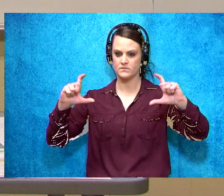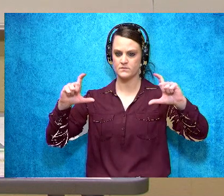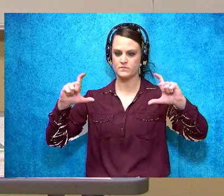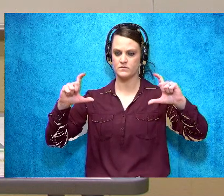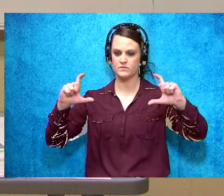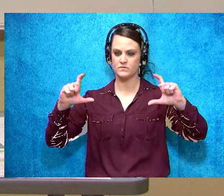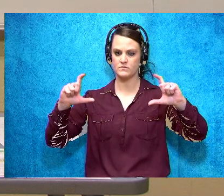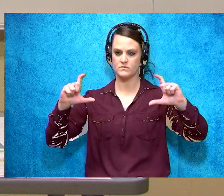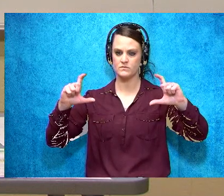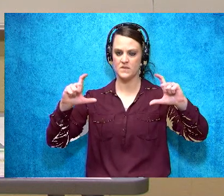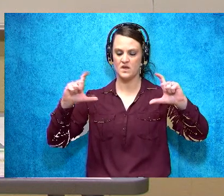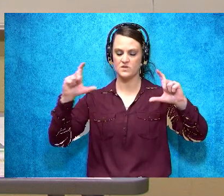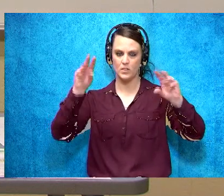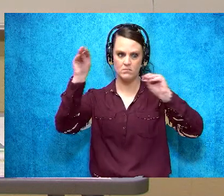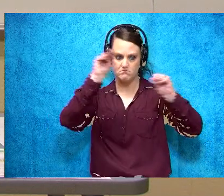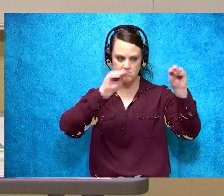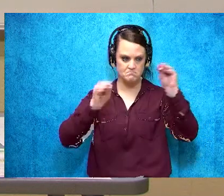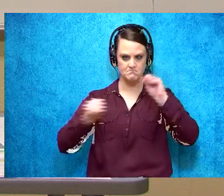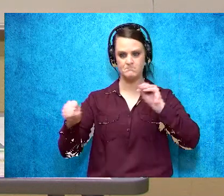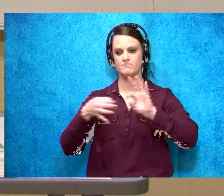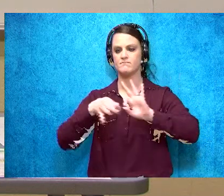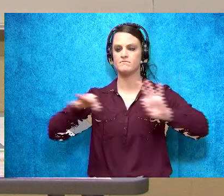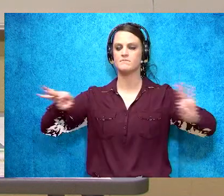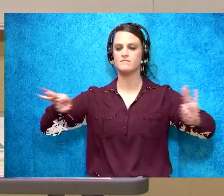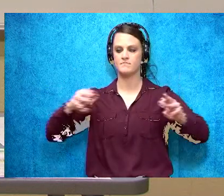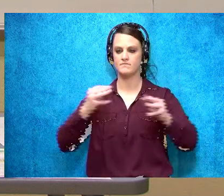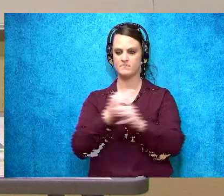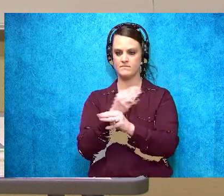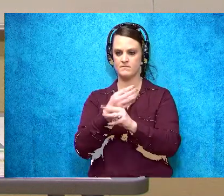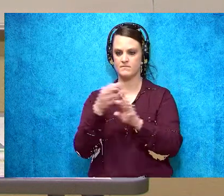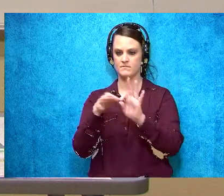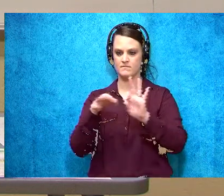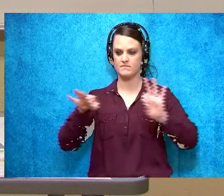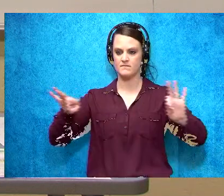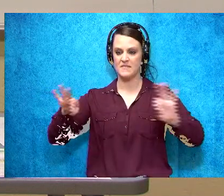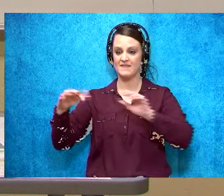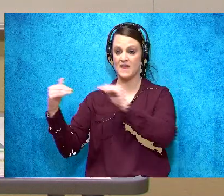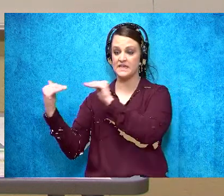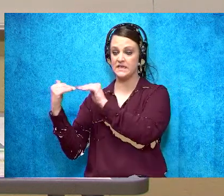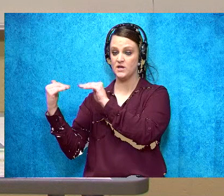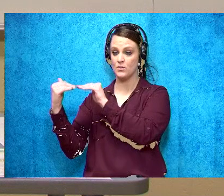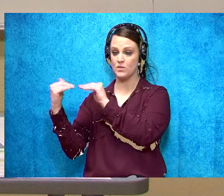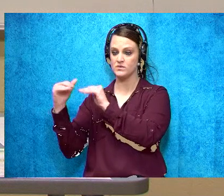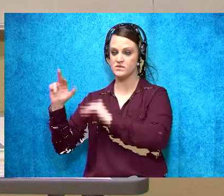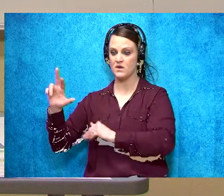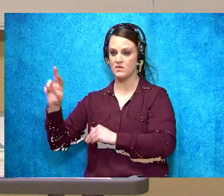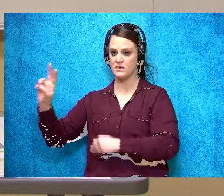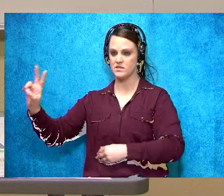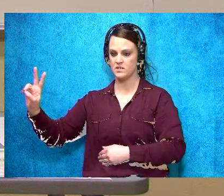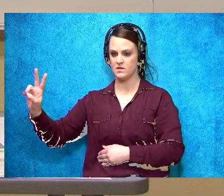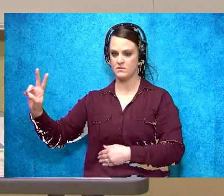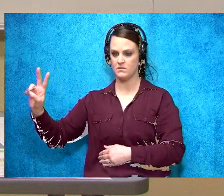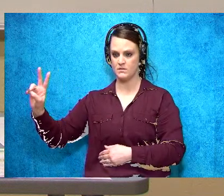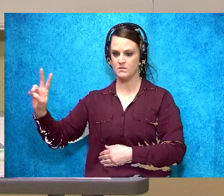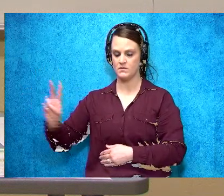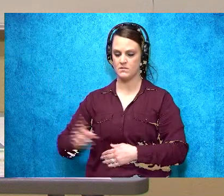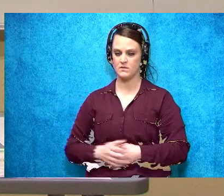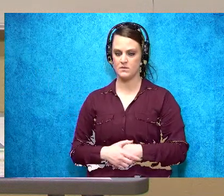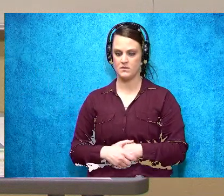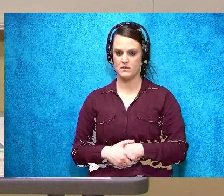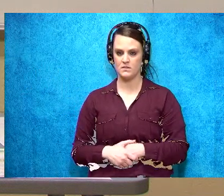into an equation that would equal 32. So